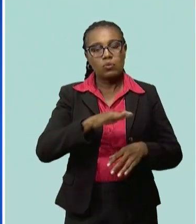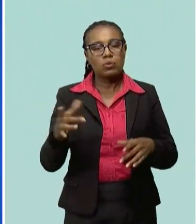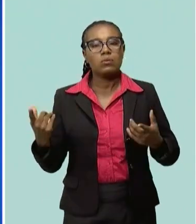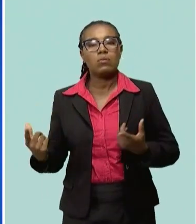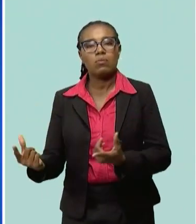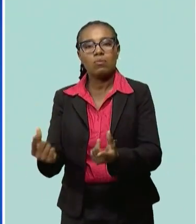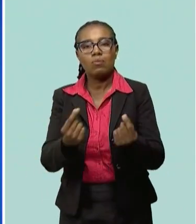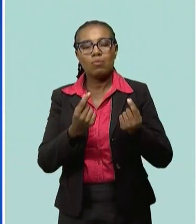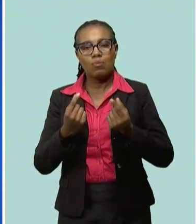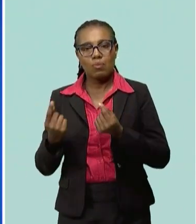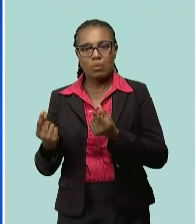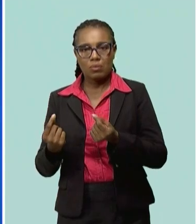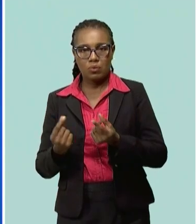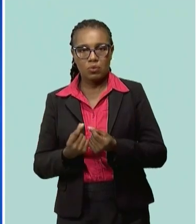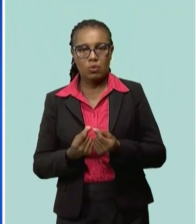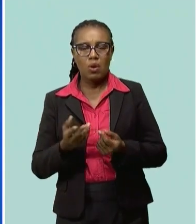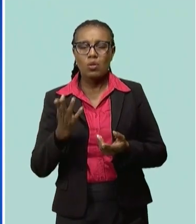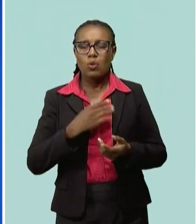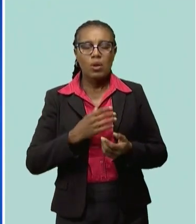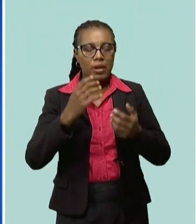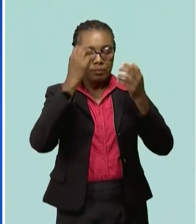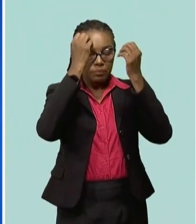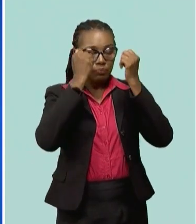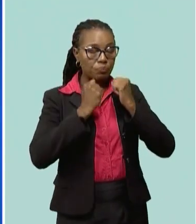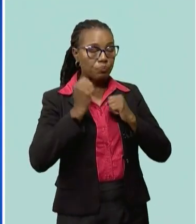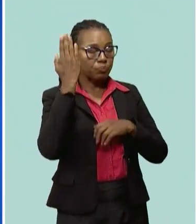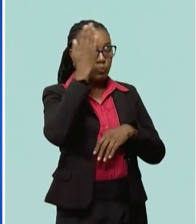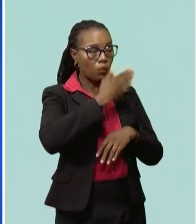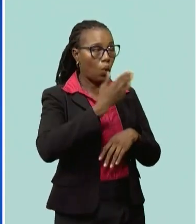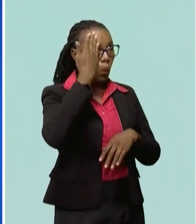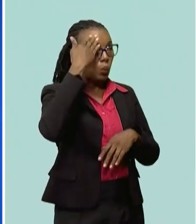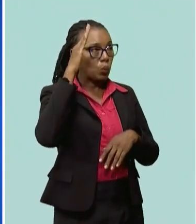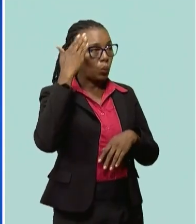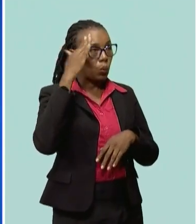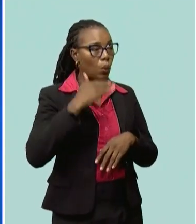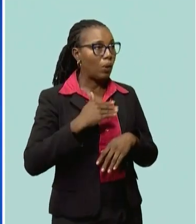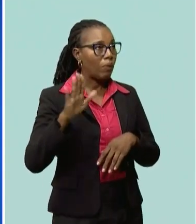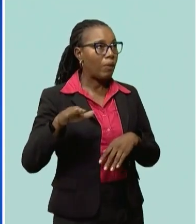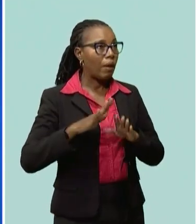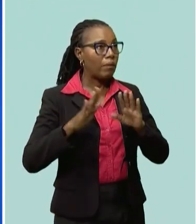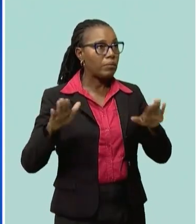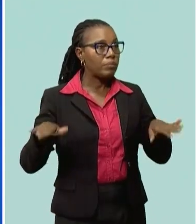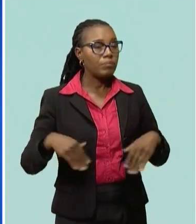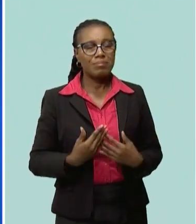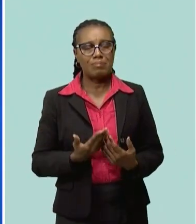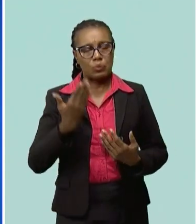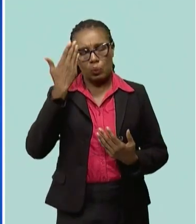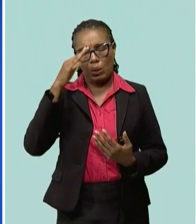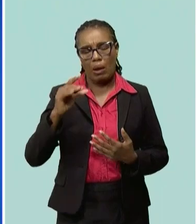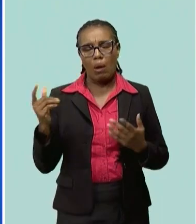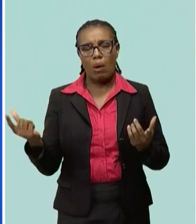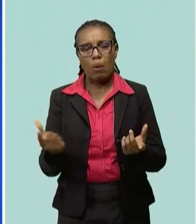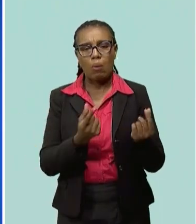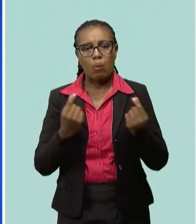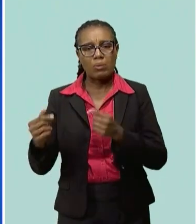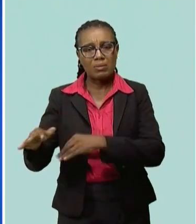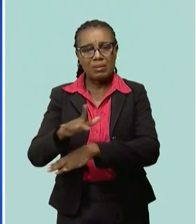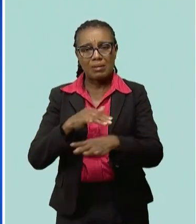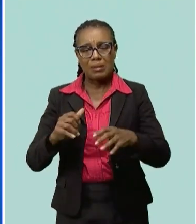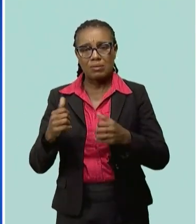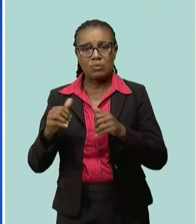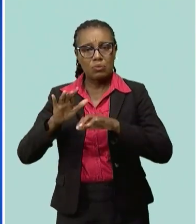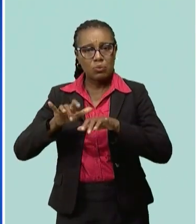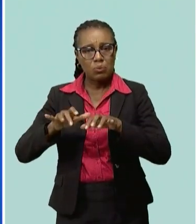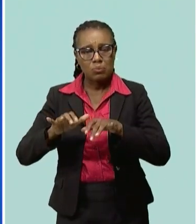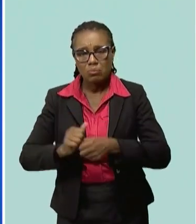the towel over your eyes and saying, I don't belong to this digital age. You belong. As long as you have a